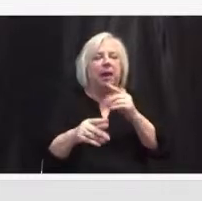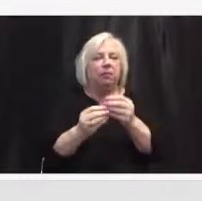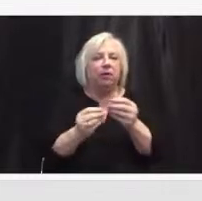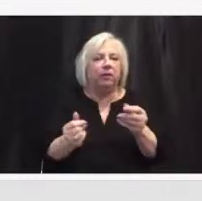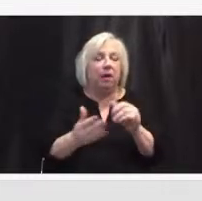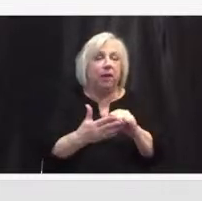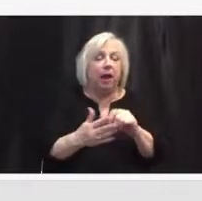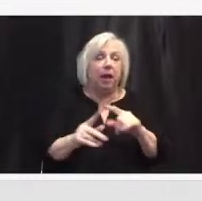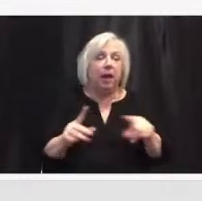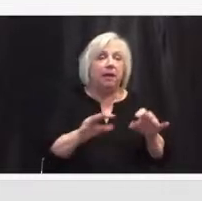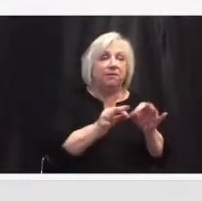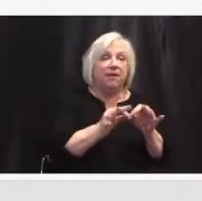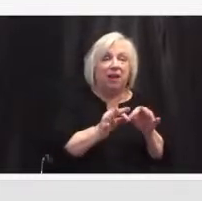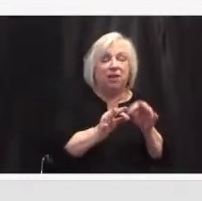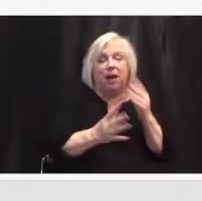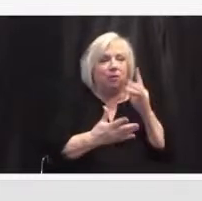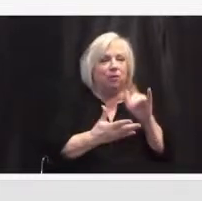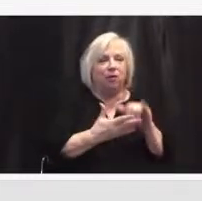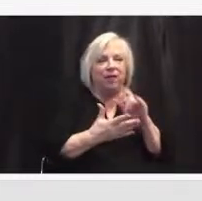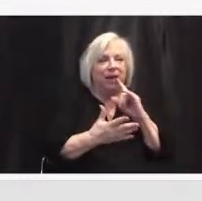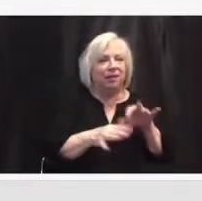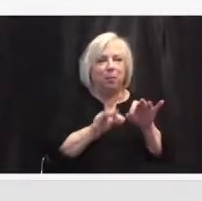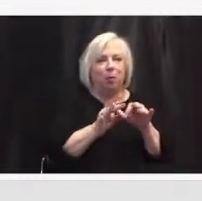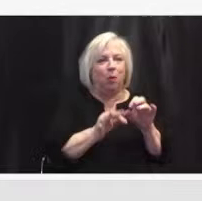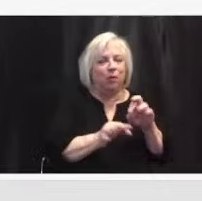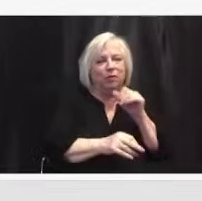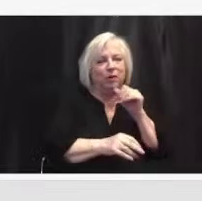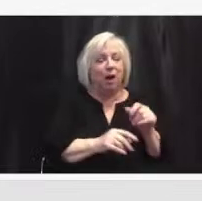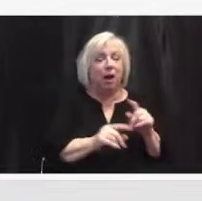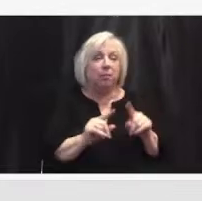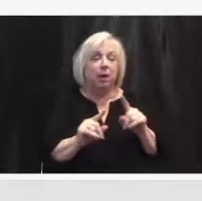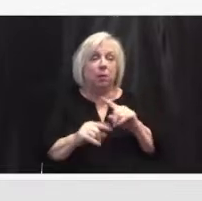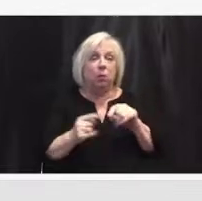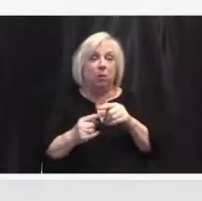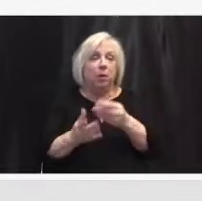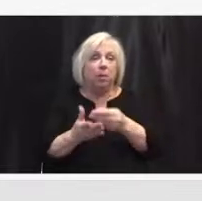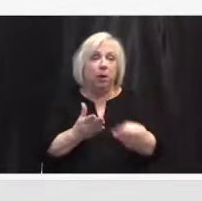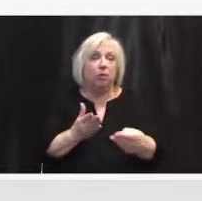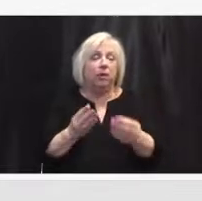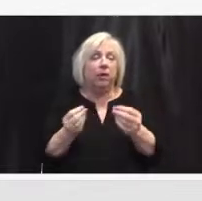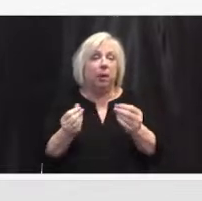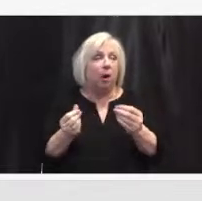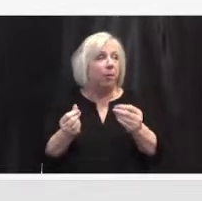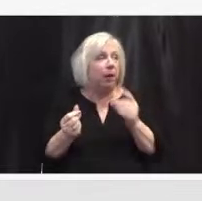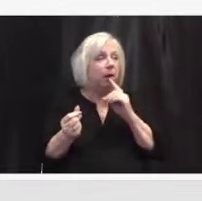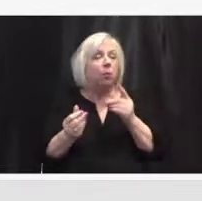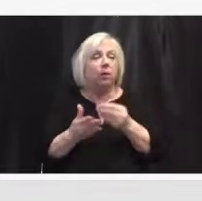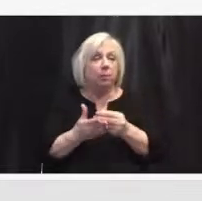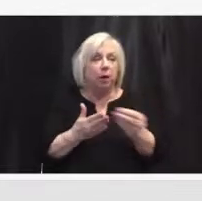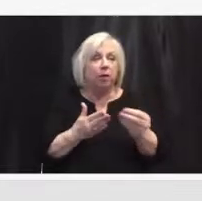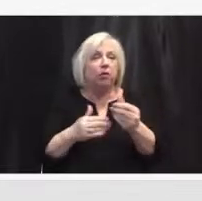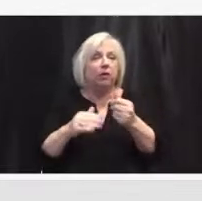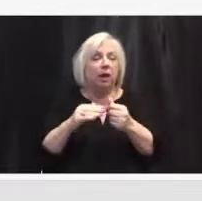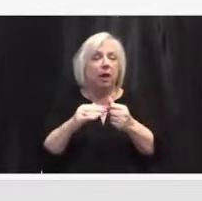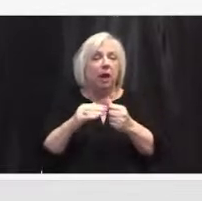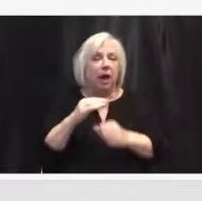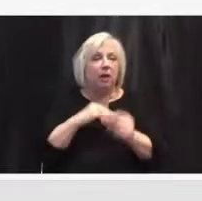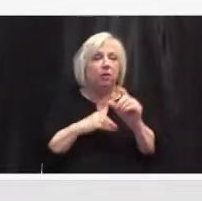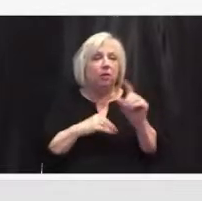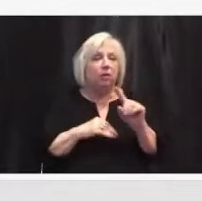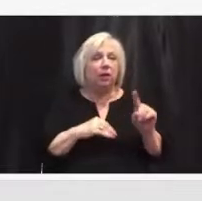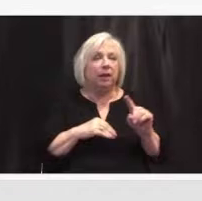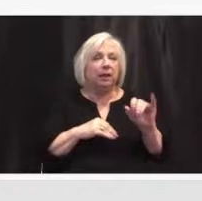know that that's of relevance or not, but when we purchased the property, it was purchased under